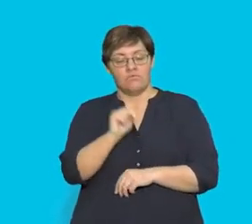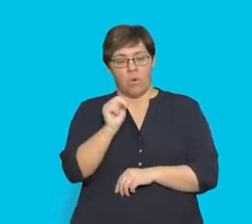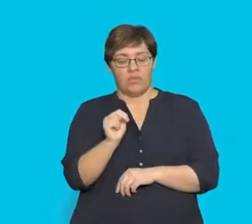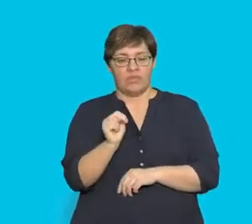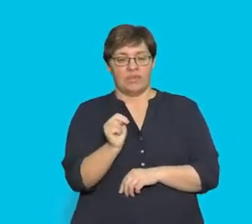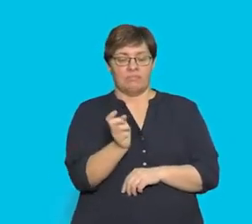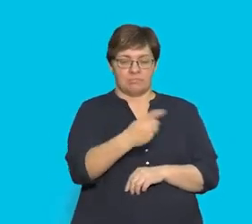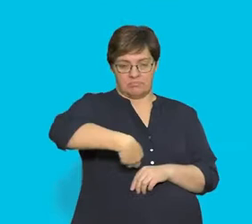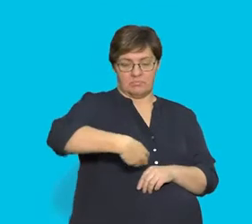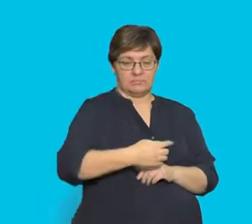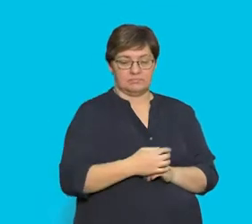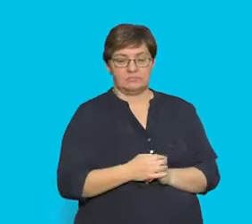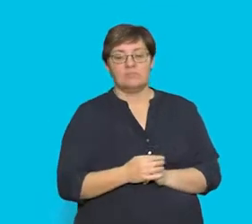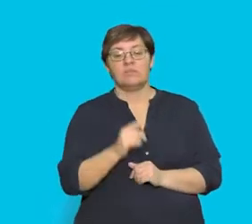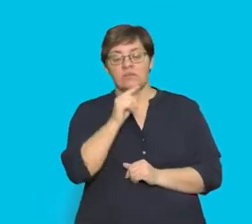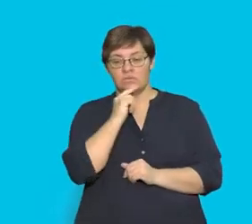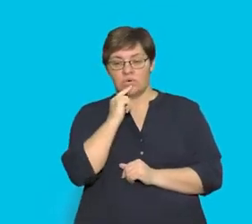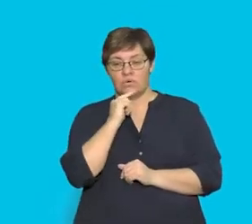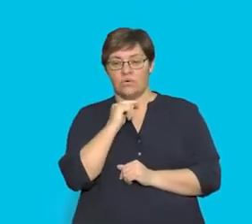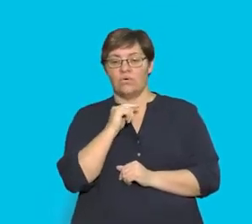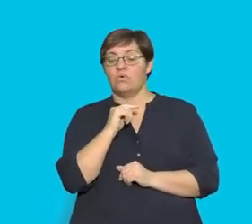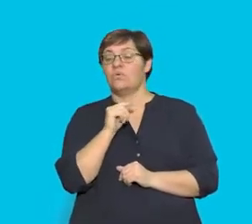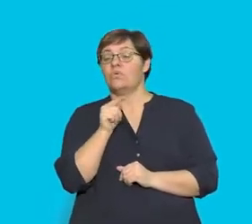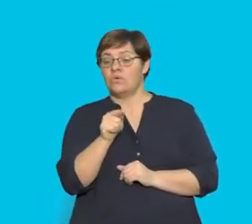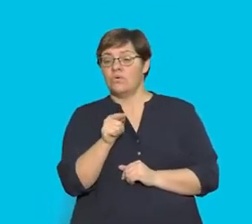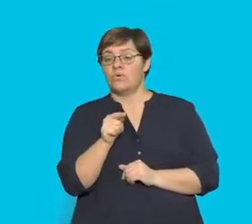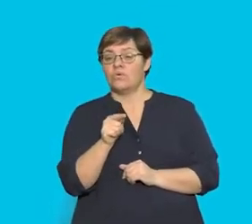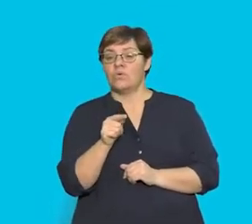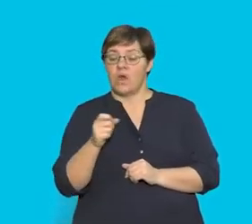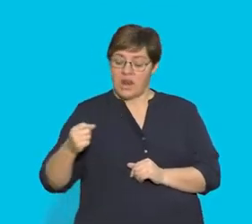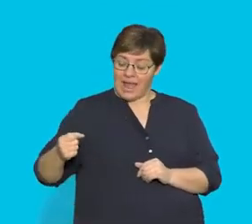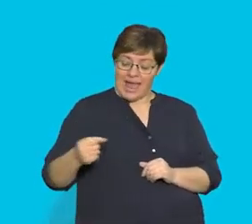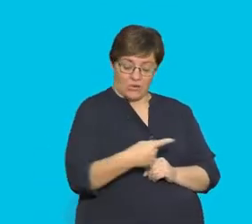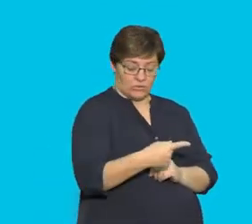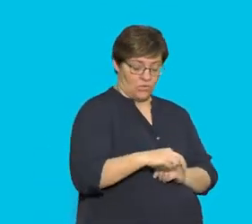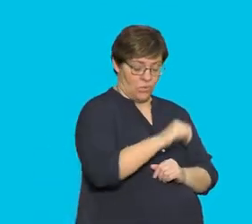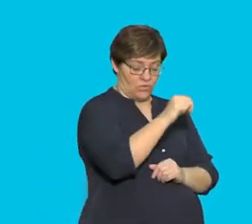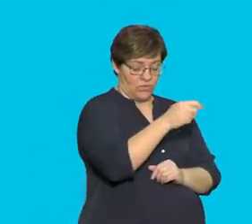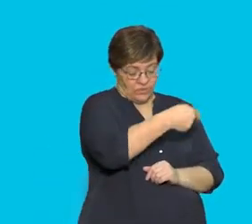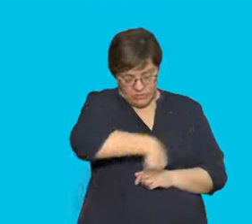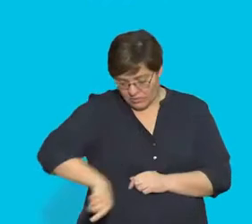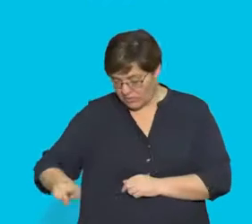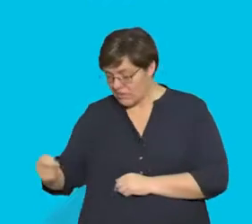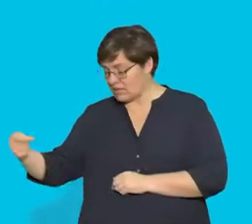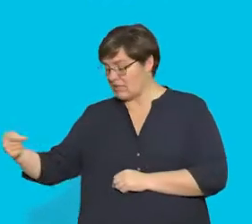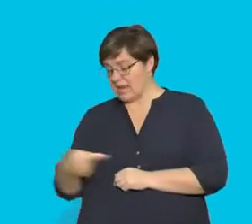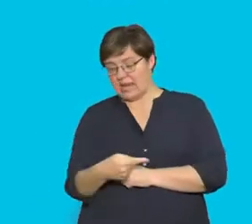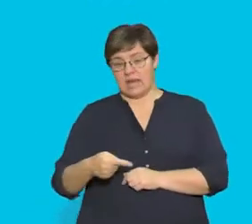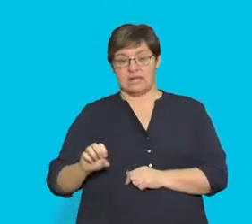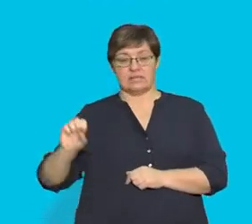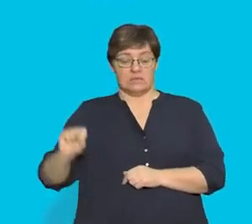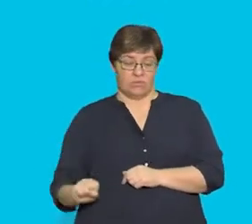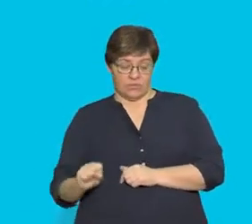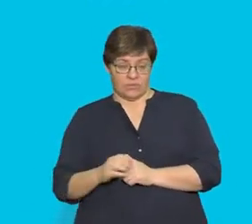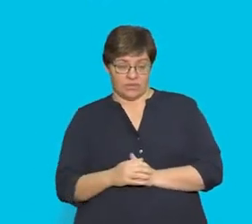North Pole. And so the direction of the field lines would be out at the north and coming in at the